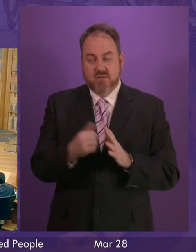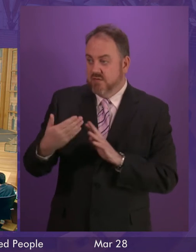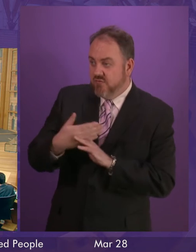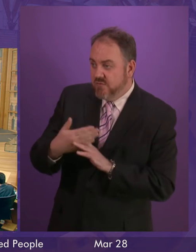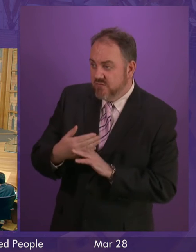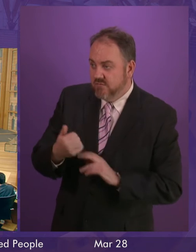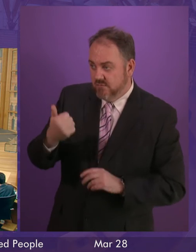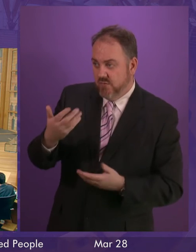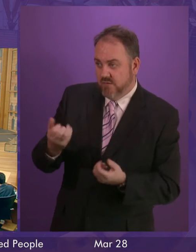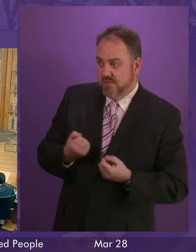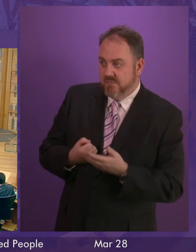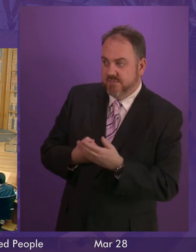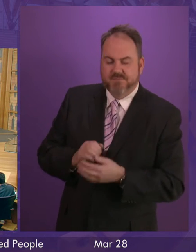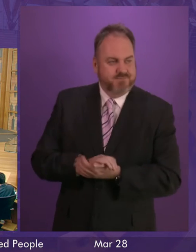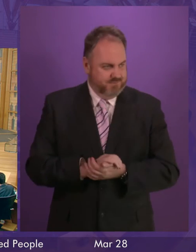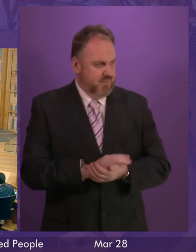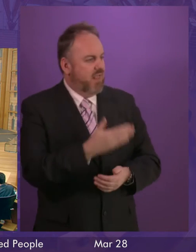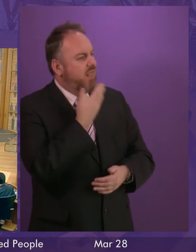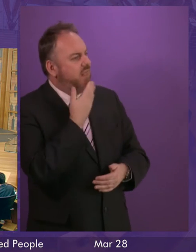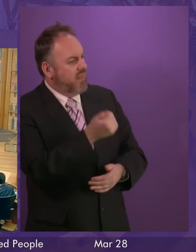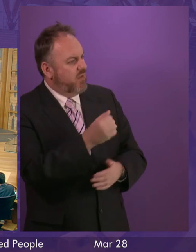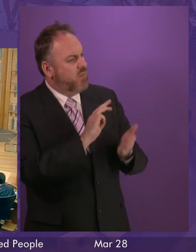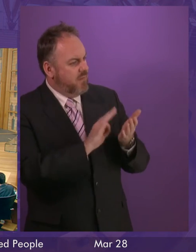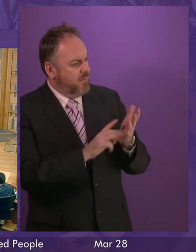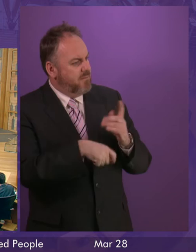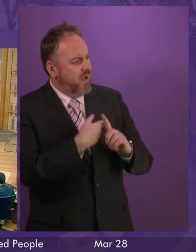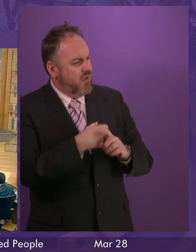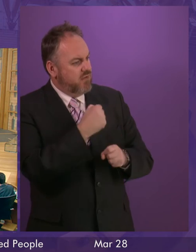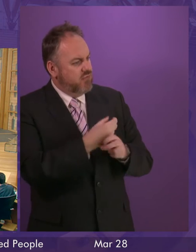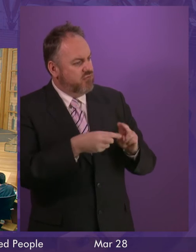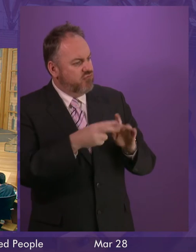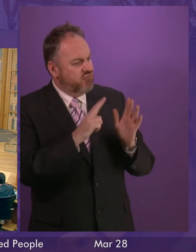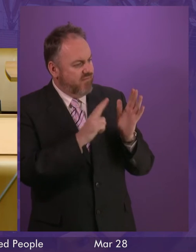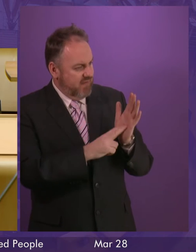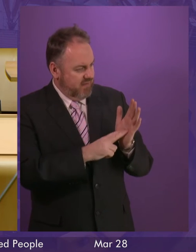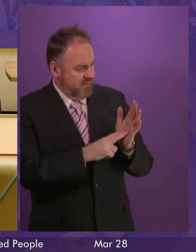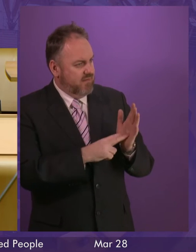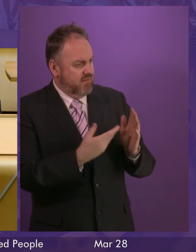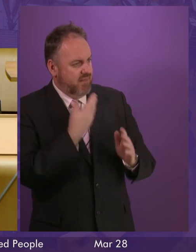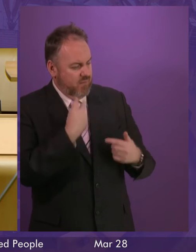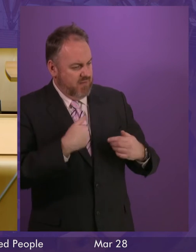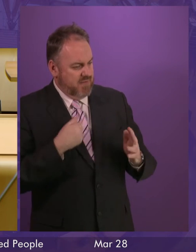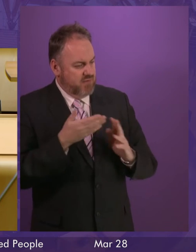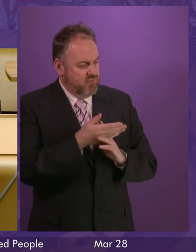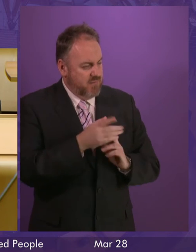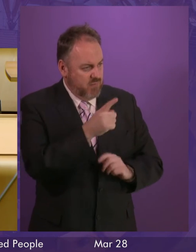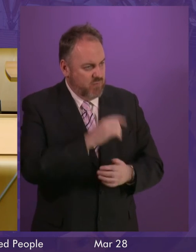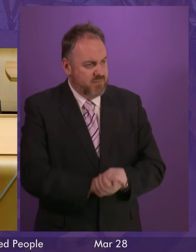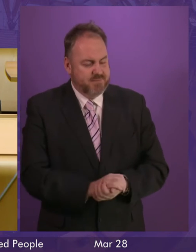Secretary. Can I thank Mark Griffin for the opportunity? As I'm not closing the debate, make it clear, I'm more than happy to,